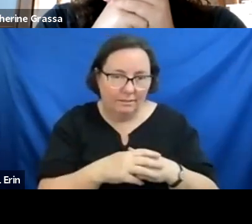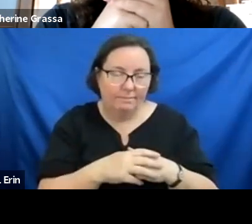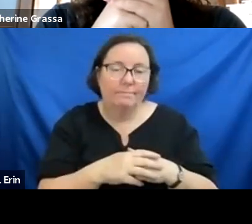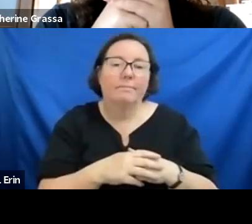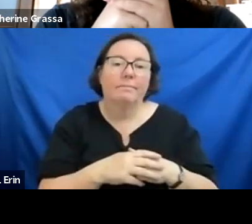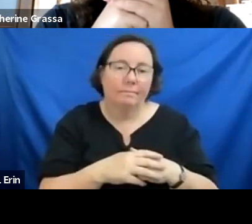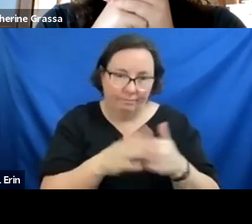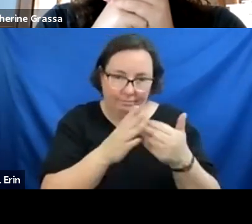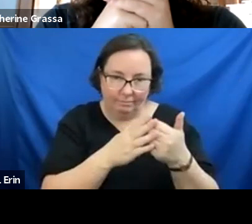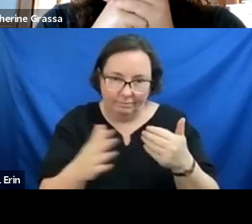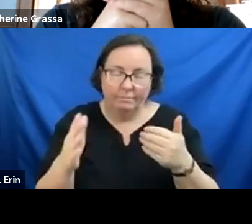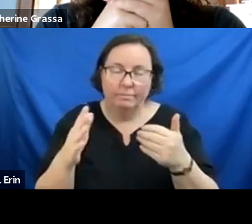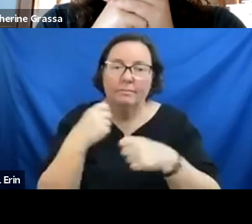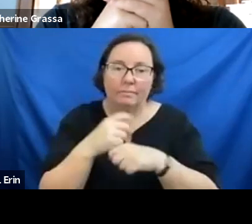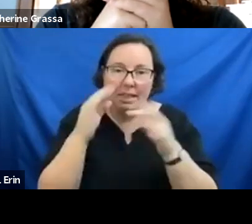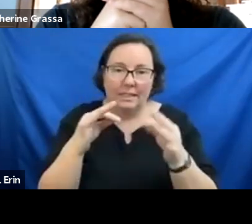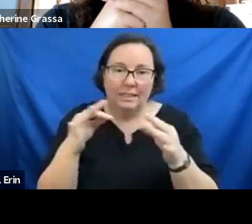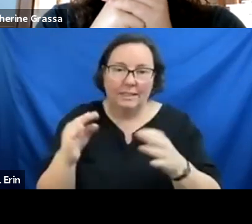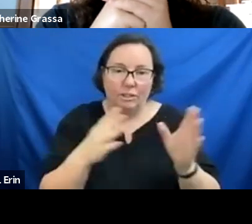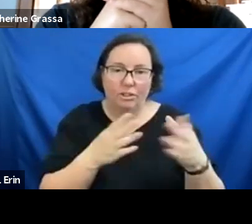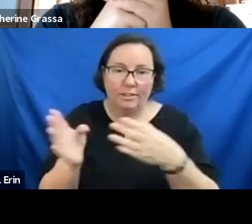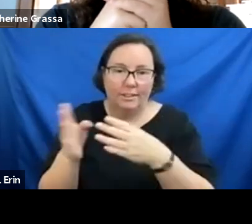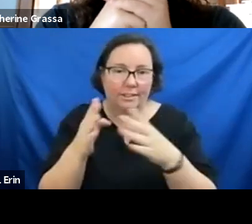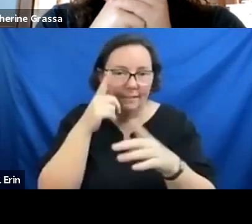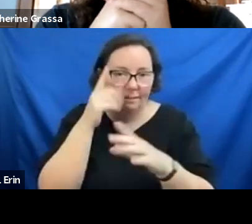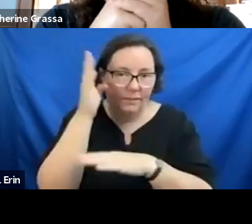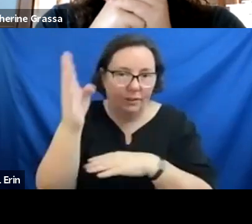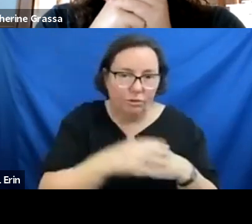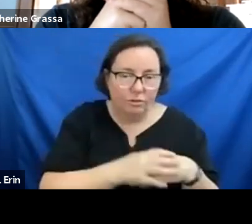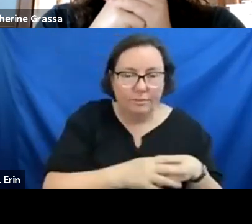and start determining directions.